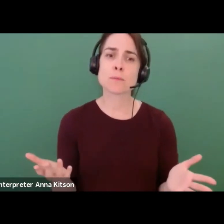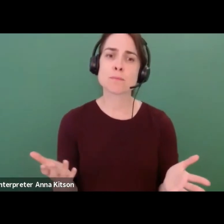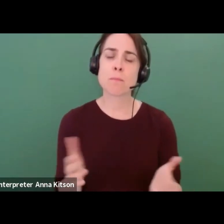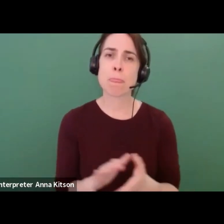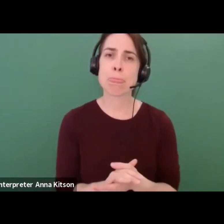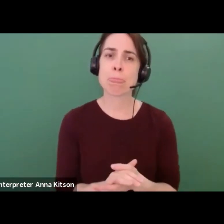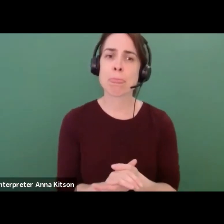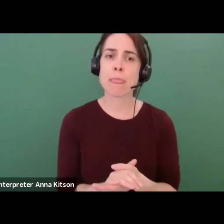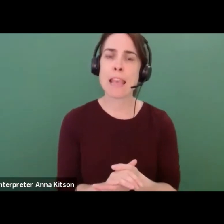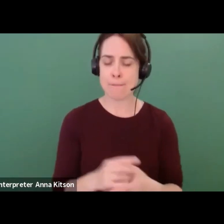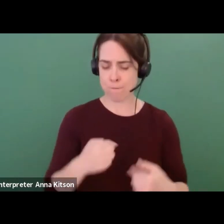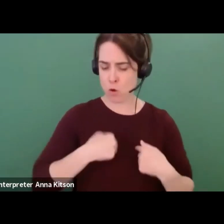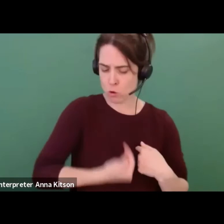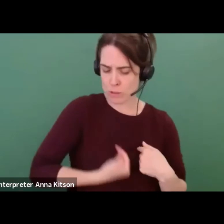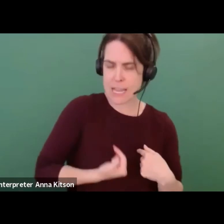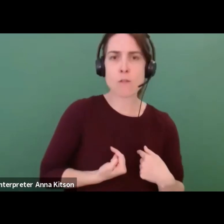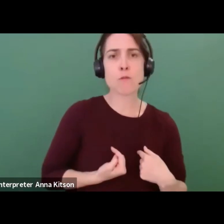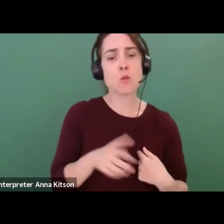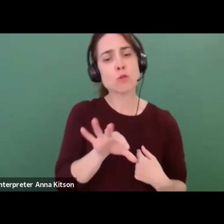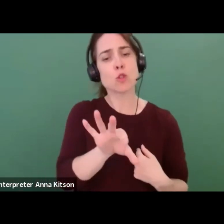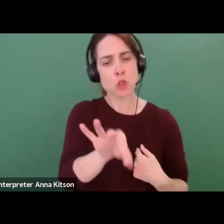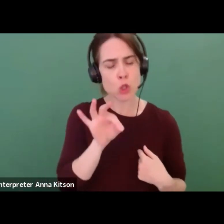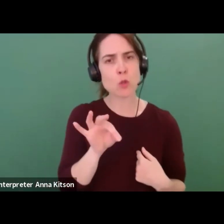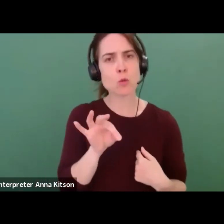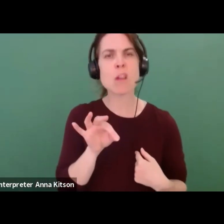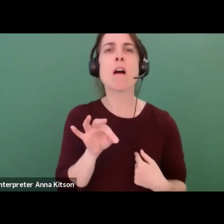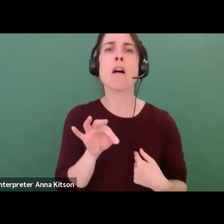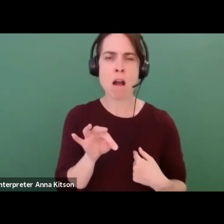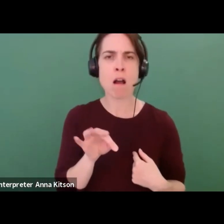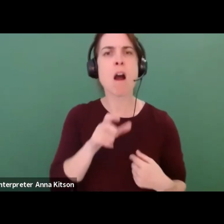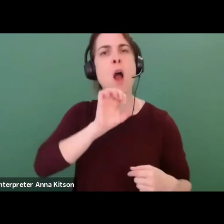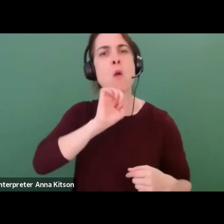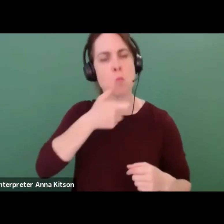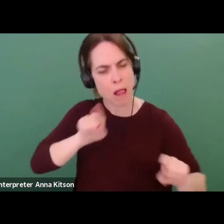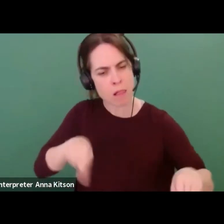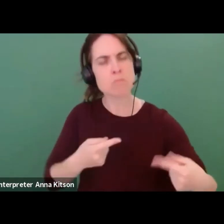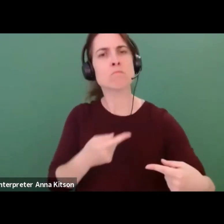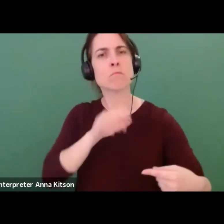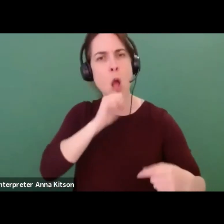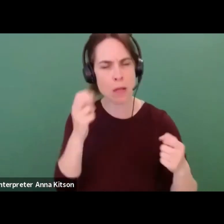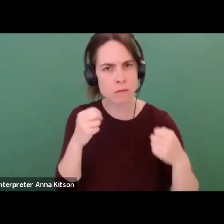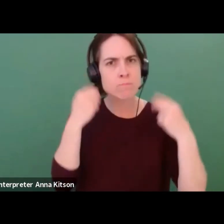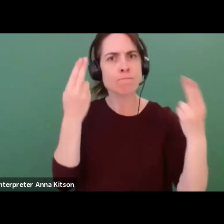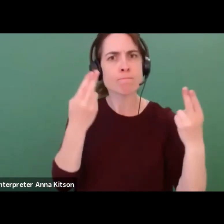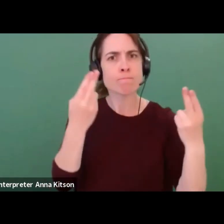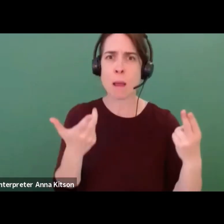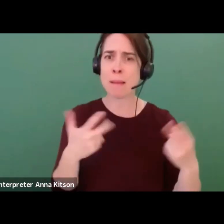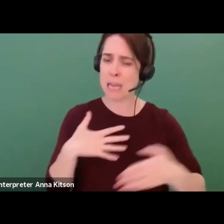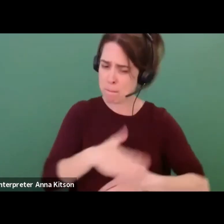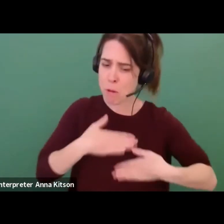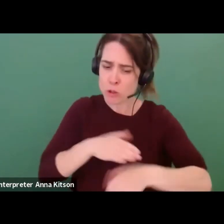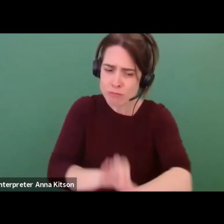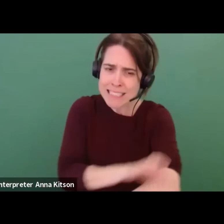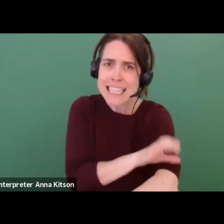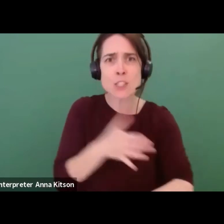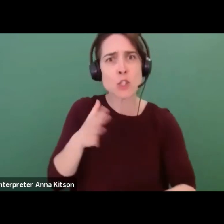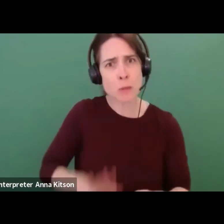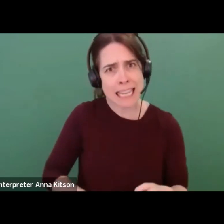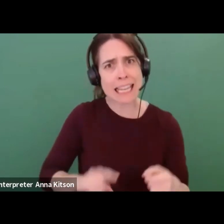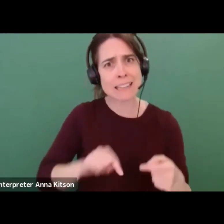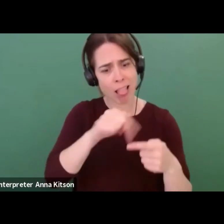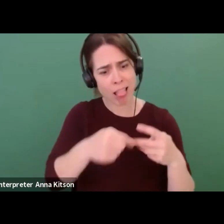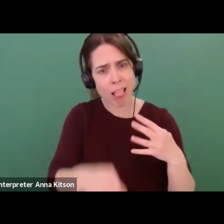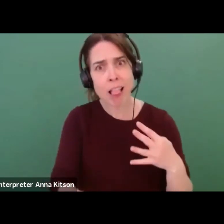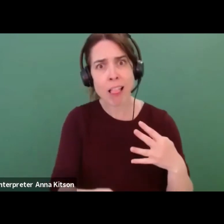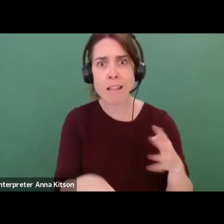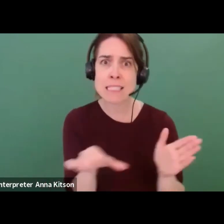choosing to fight it, which takes time and energy and headspace and emotional resilience and all the rest of it, or